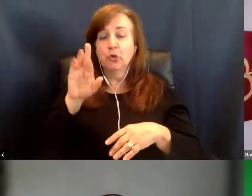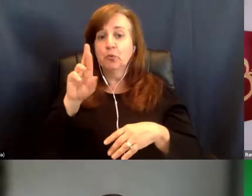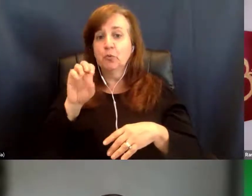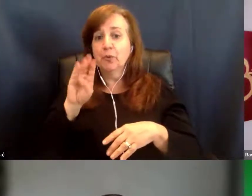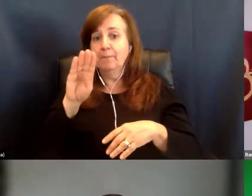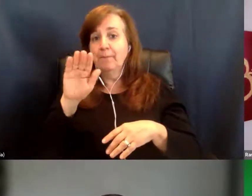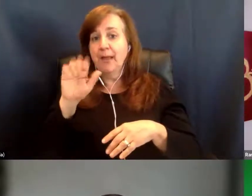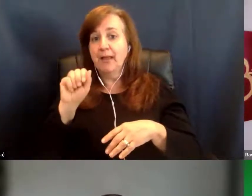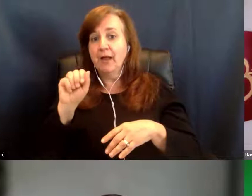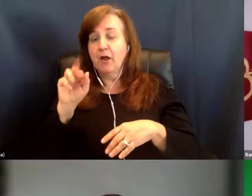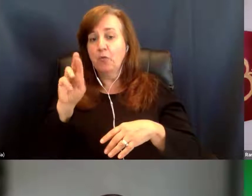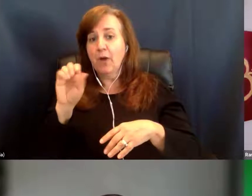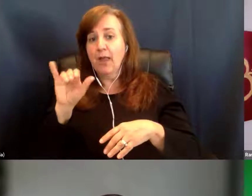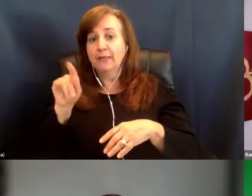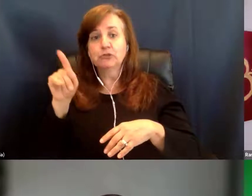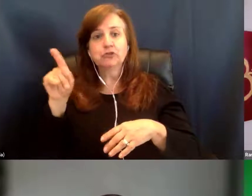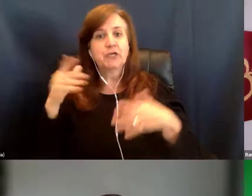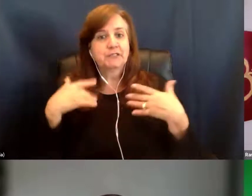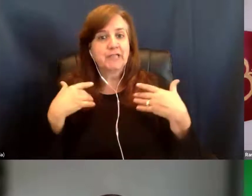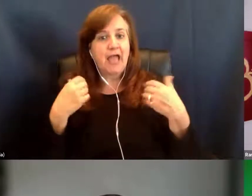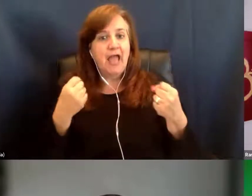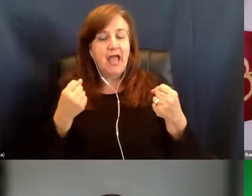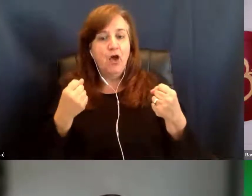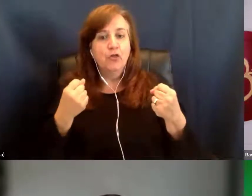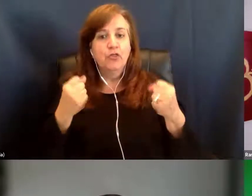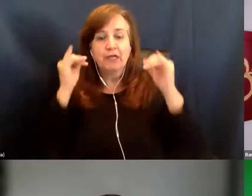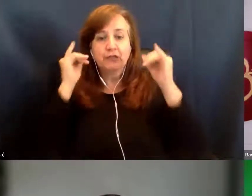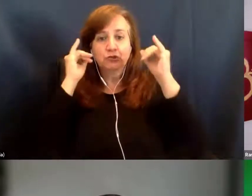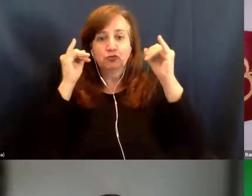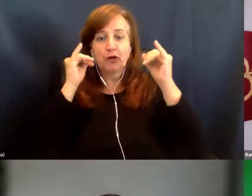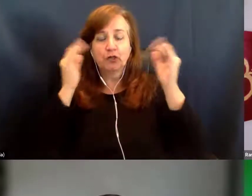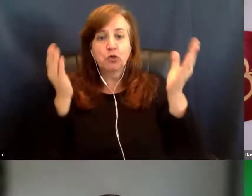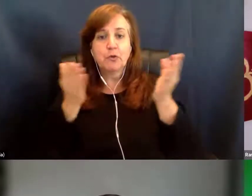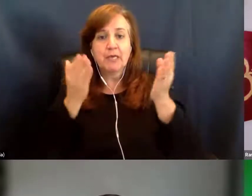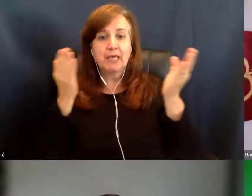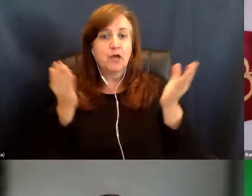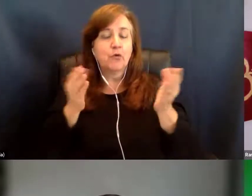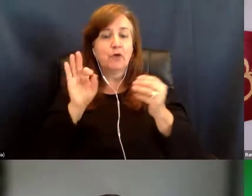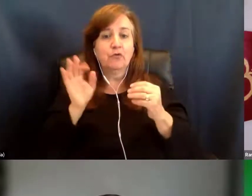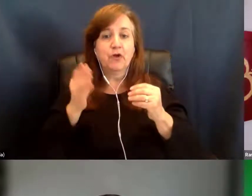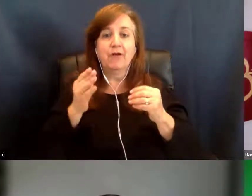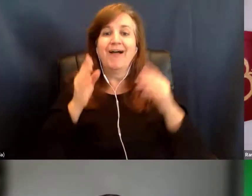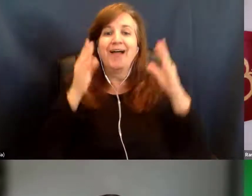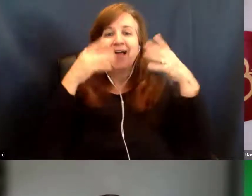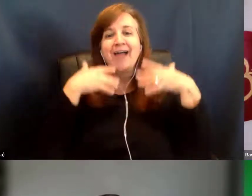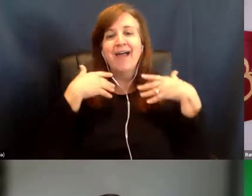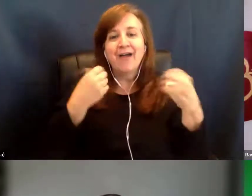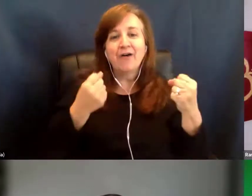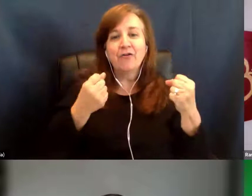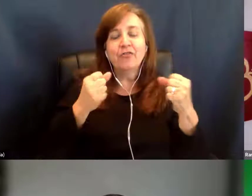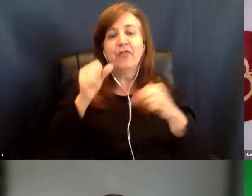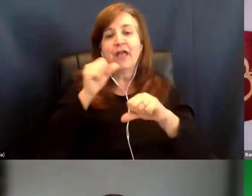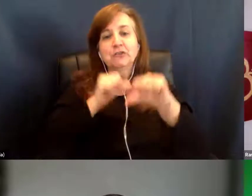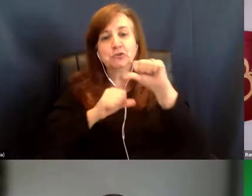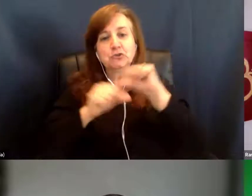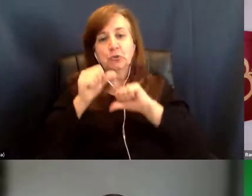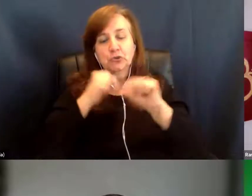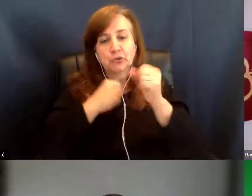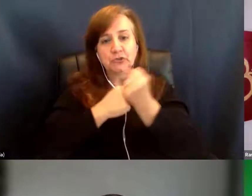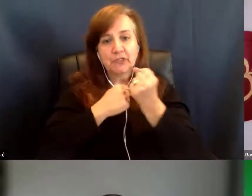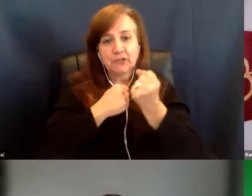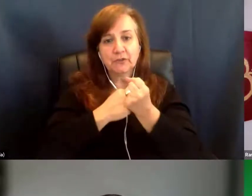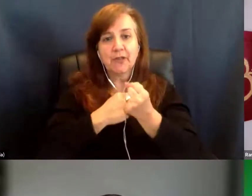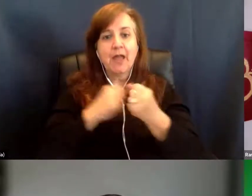health instructor at Foothill College and teaches classes such as health and social justice and health across the lifespan in the dental